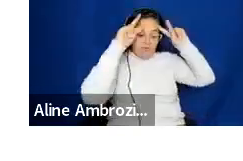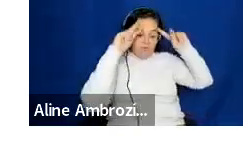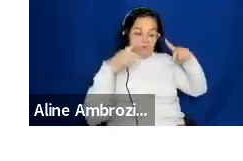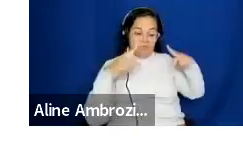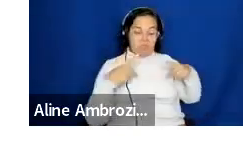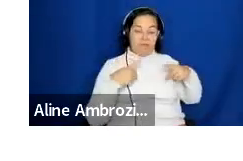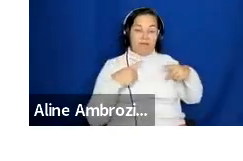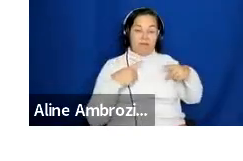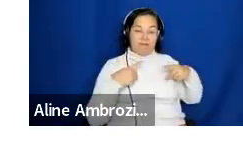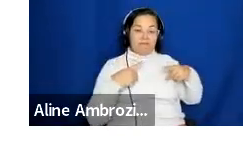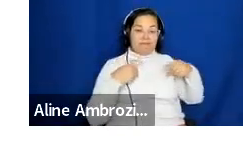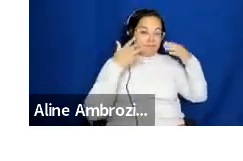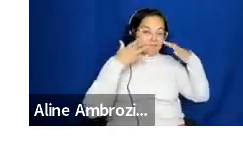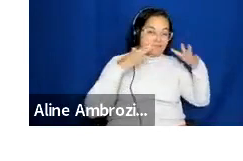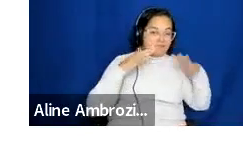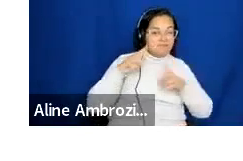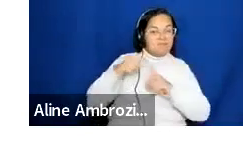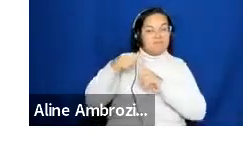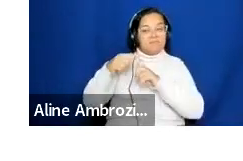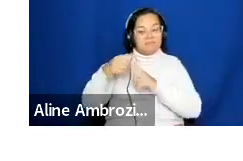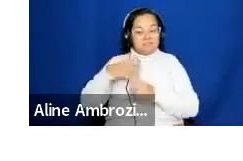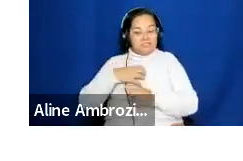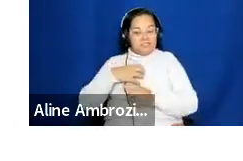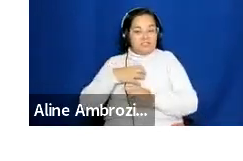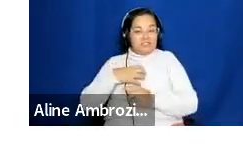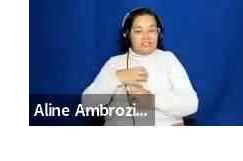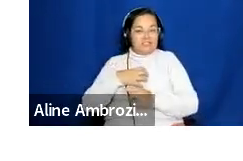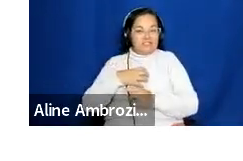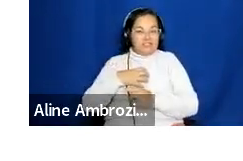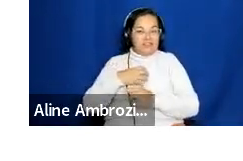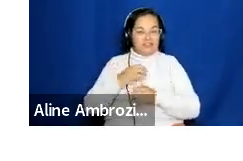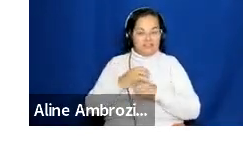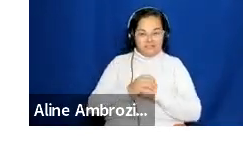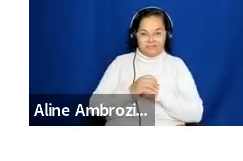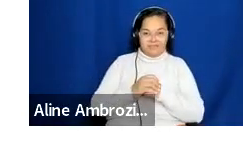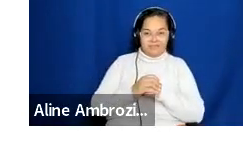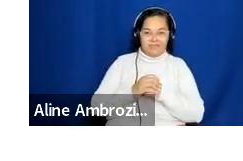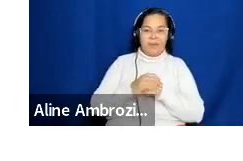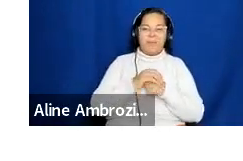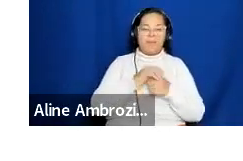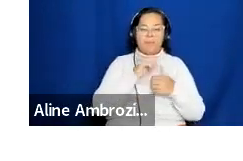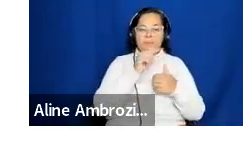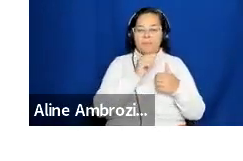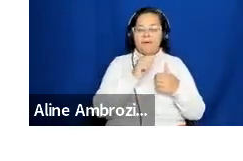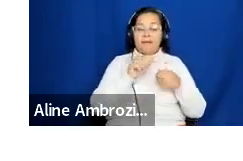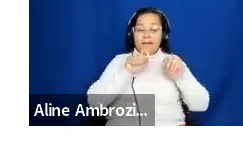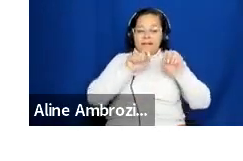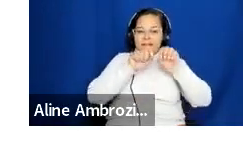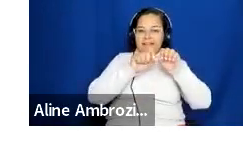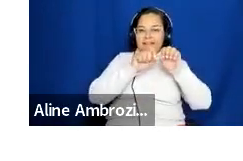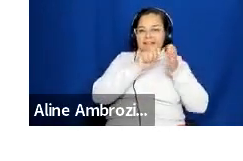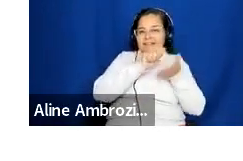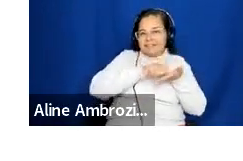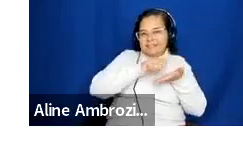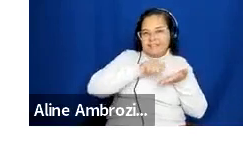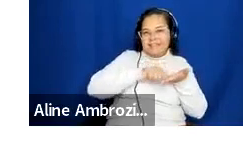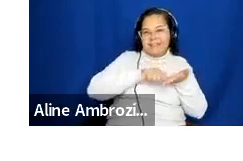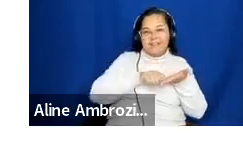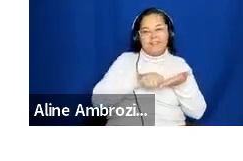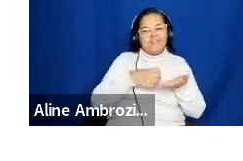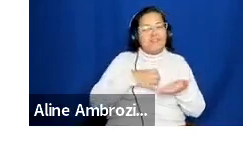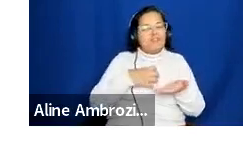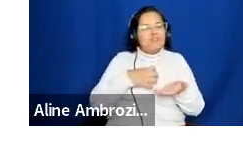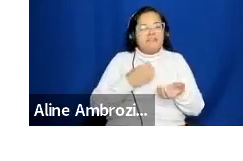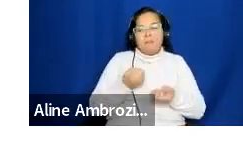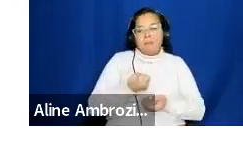expressed in beautiful, often lyrical ways, these are the themes that stayed